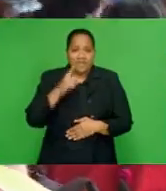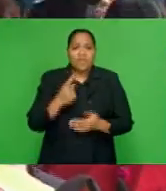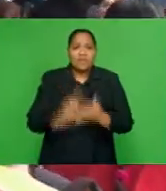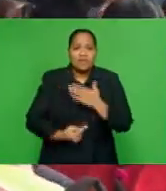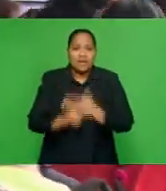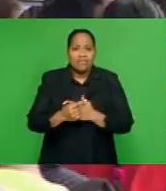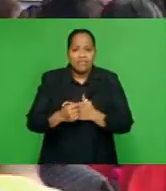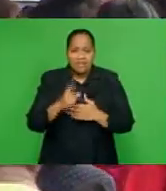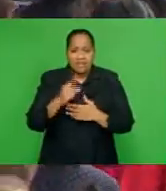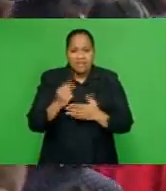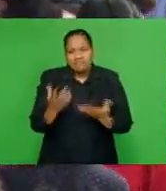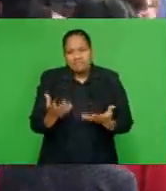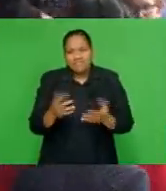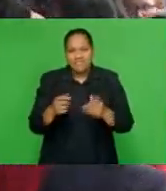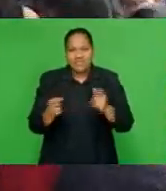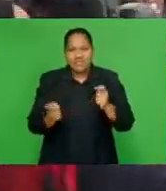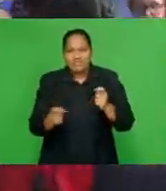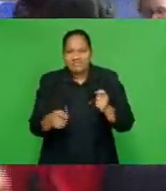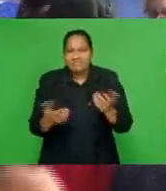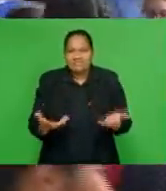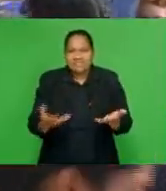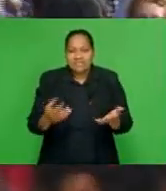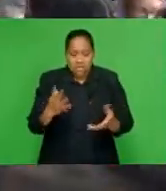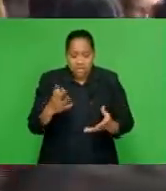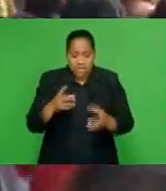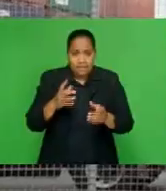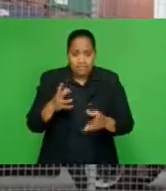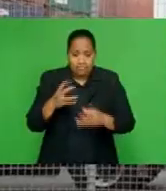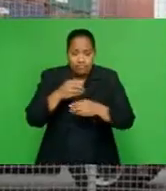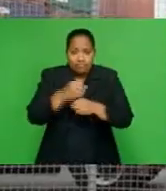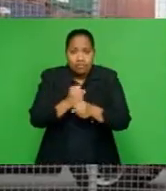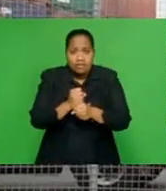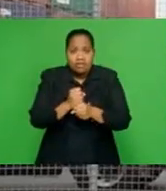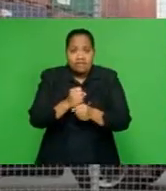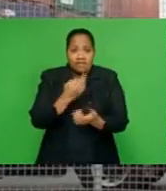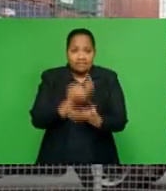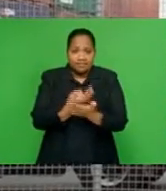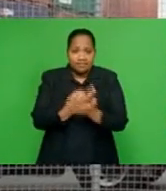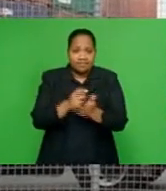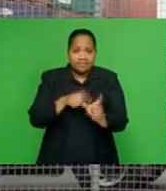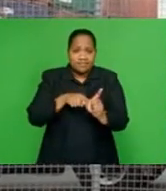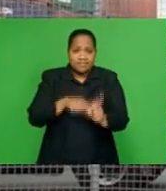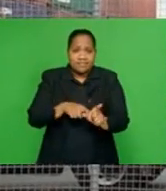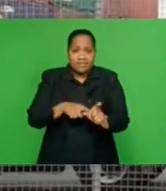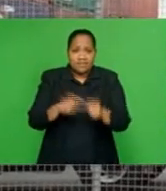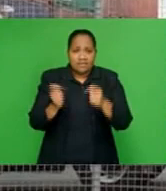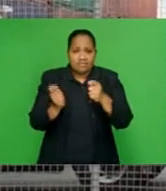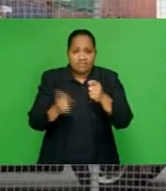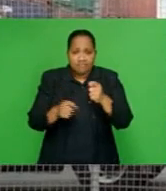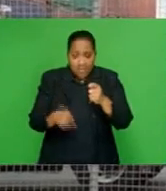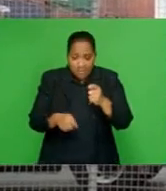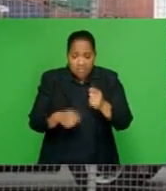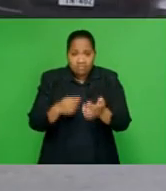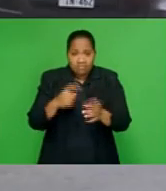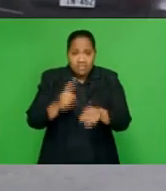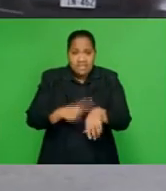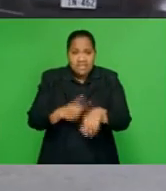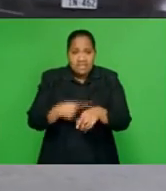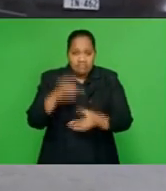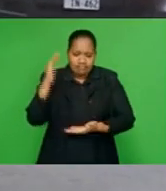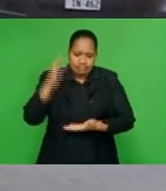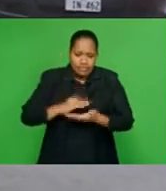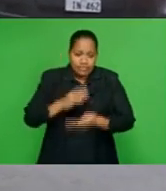penalties, adding that in the next financial year, the penalty for late tax payment is being slashed from 300%